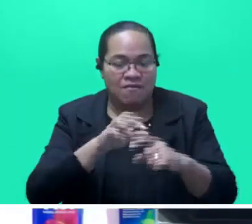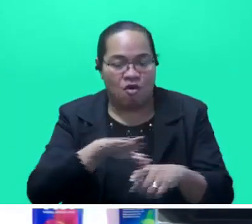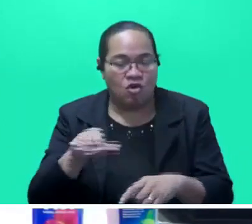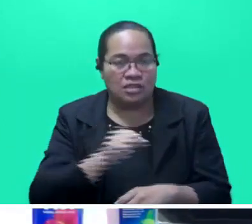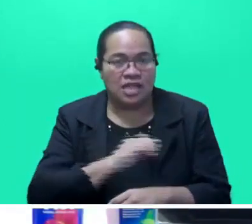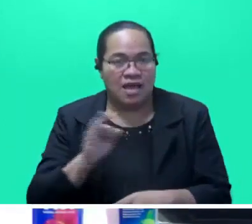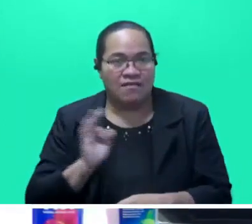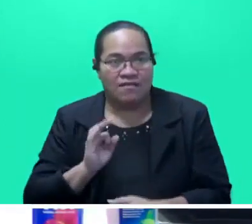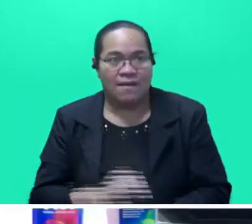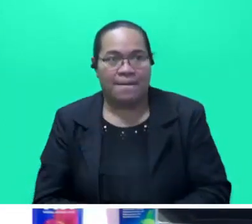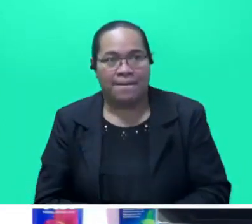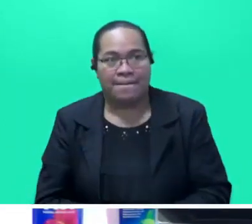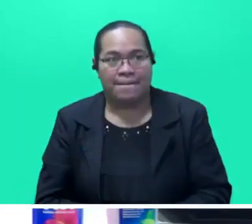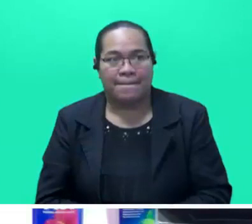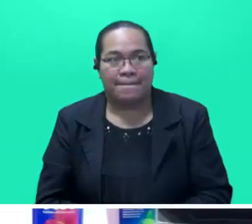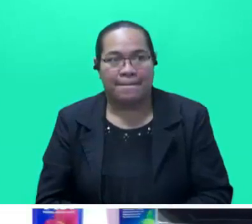Fiji Corrections Service.